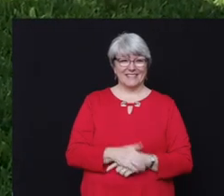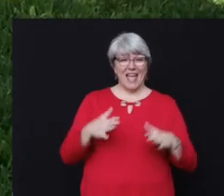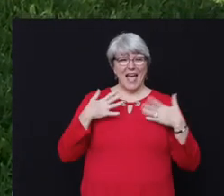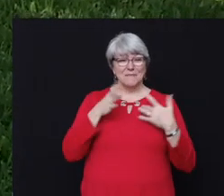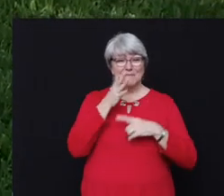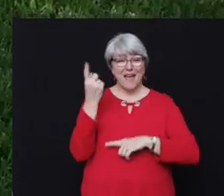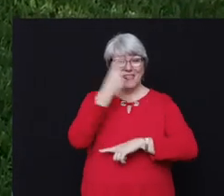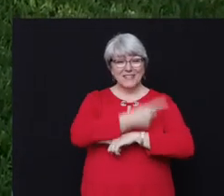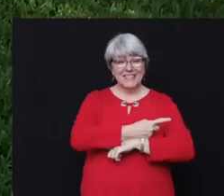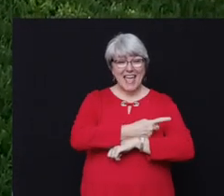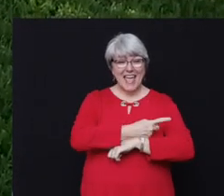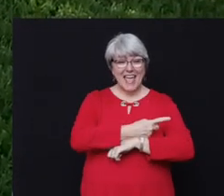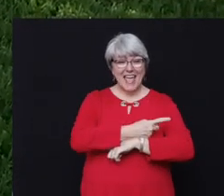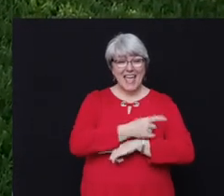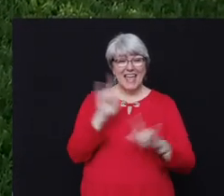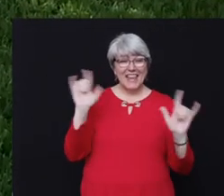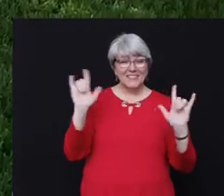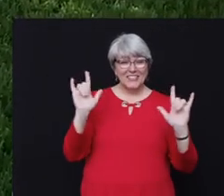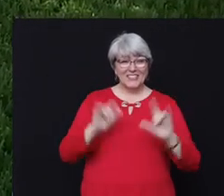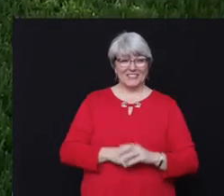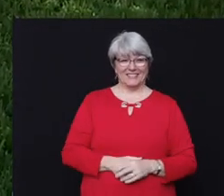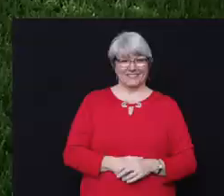Happy Mother's Day. Love you. Love you.